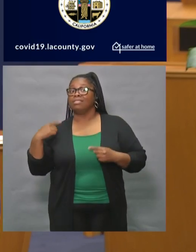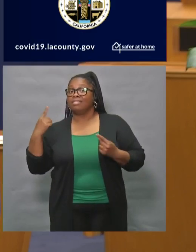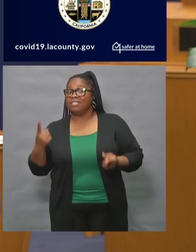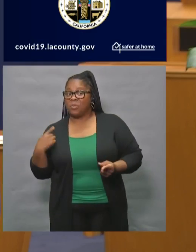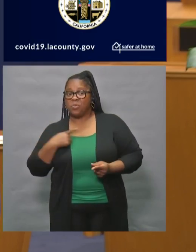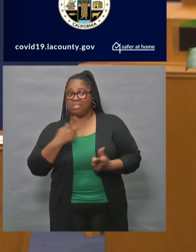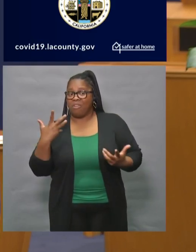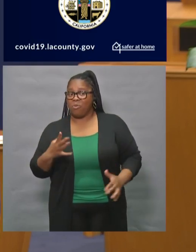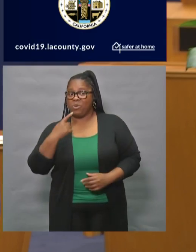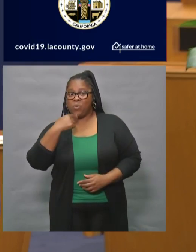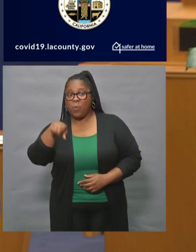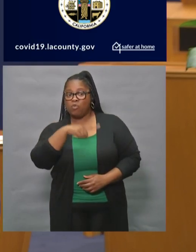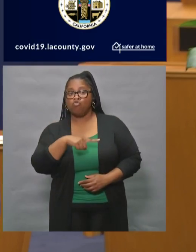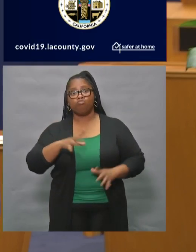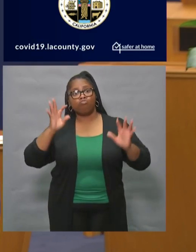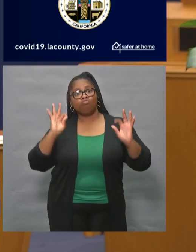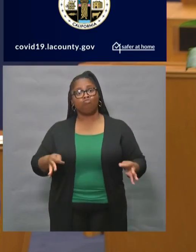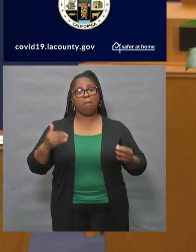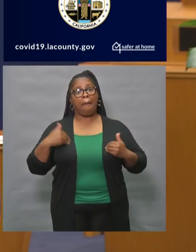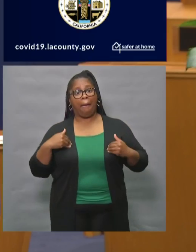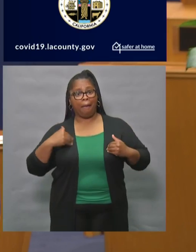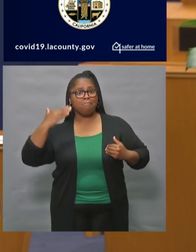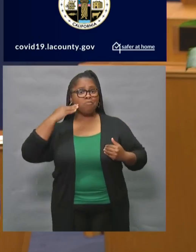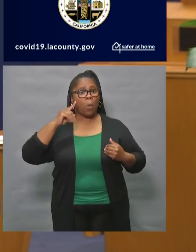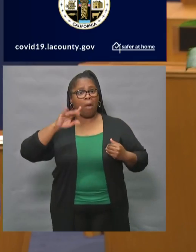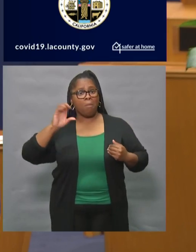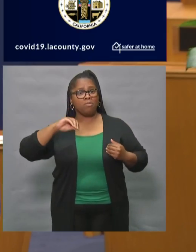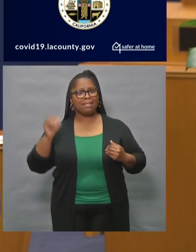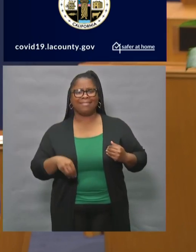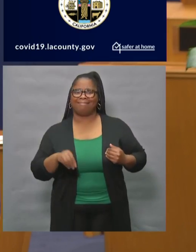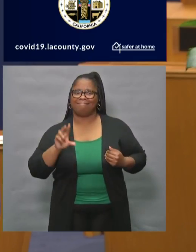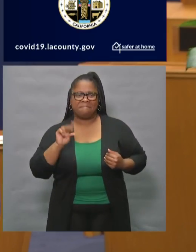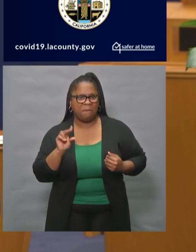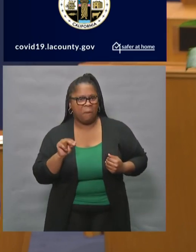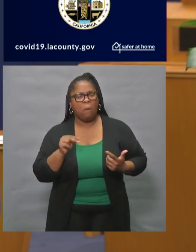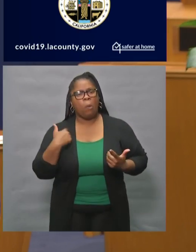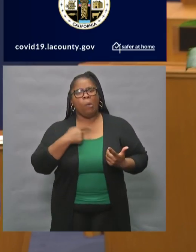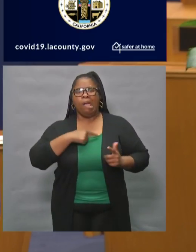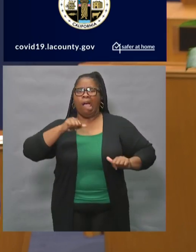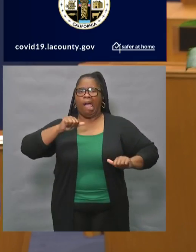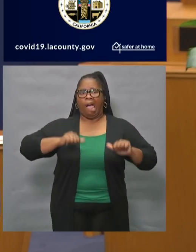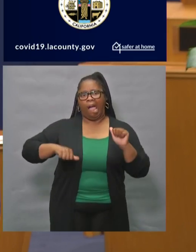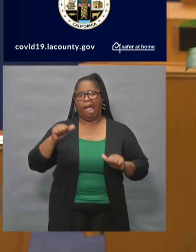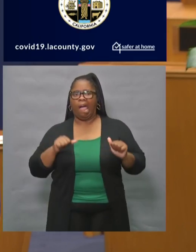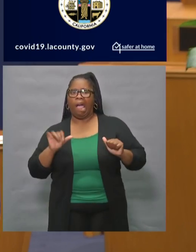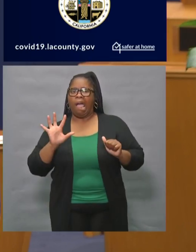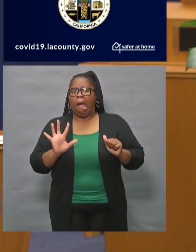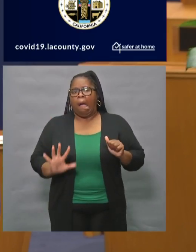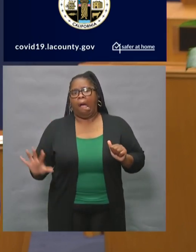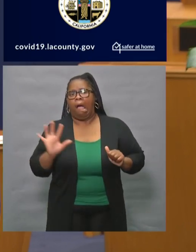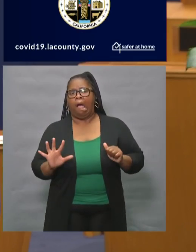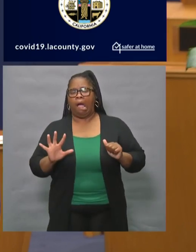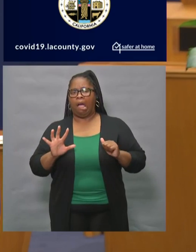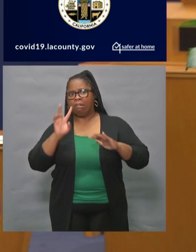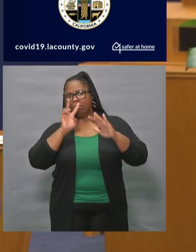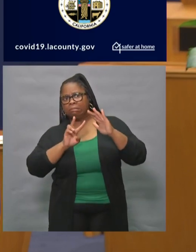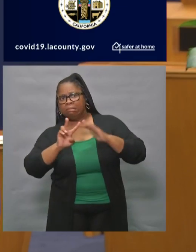there's a lot of uncertainty in any model and in any demand projections that we could provide. That's the nature of a virus